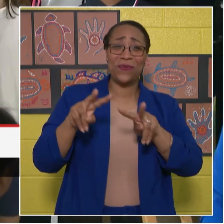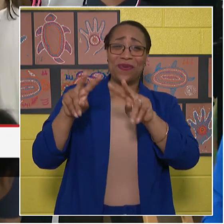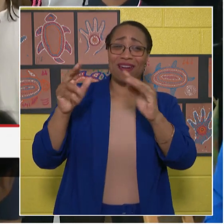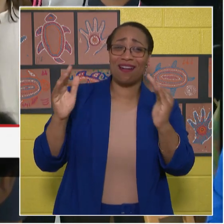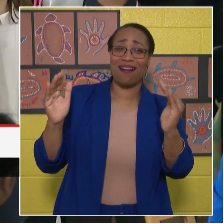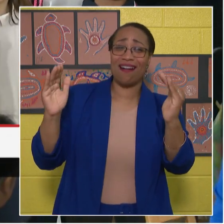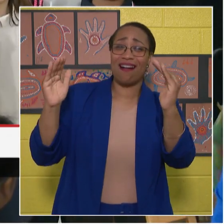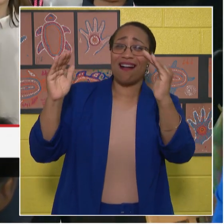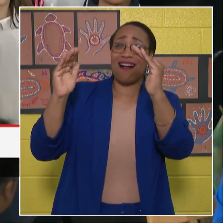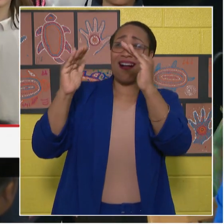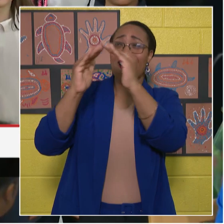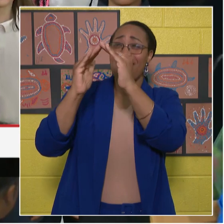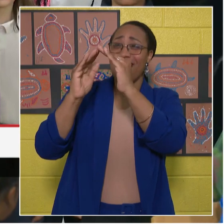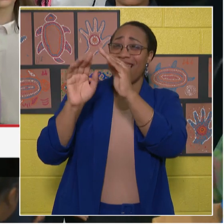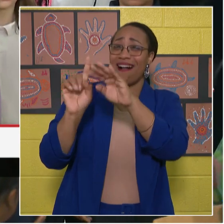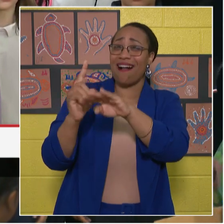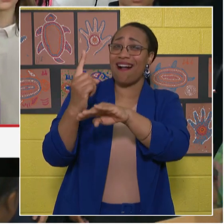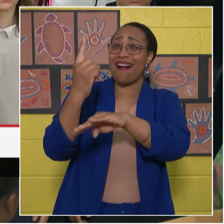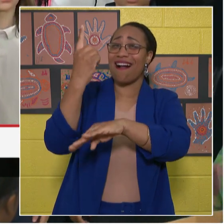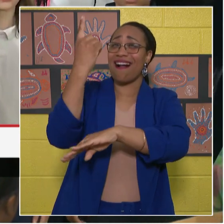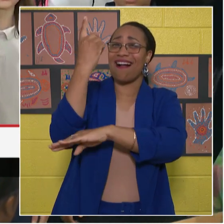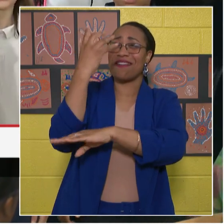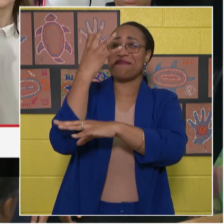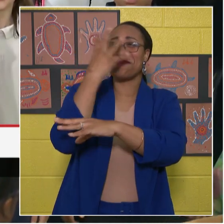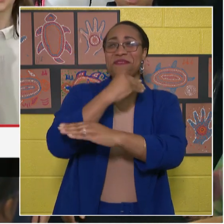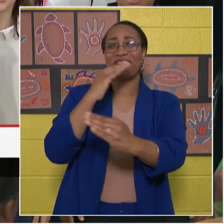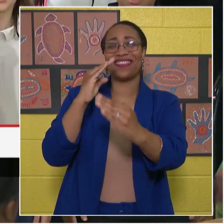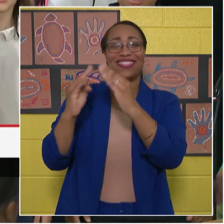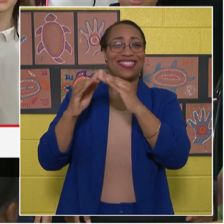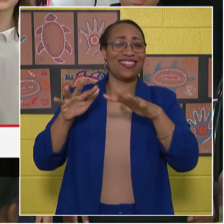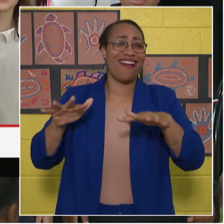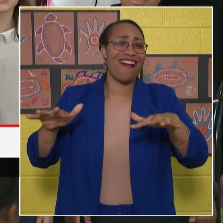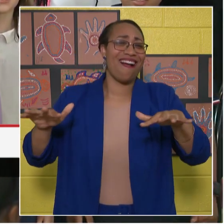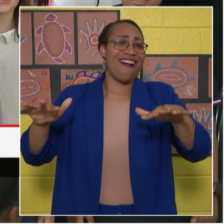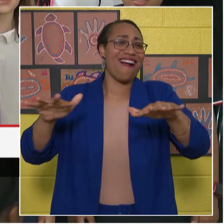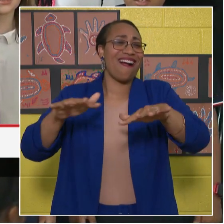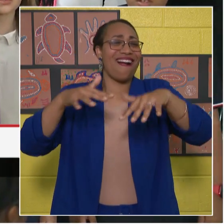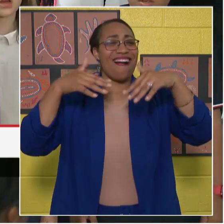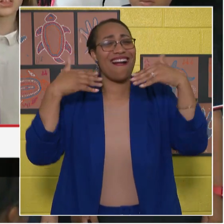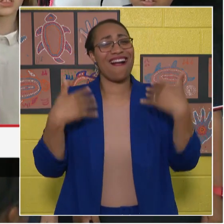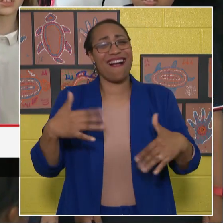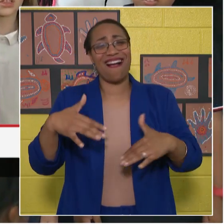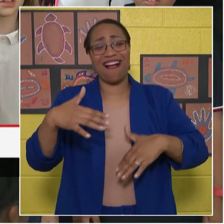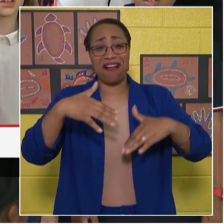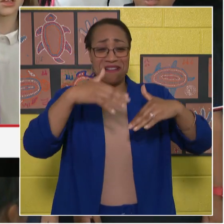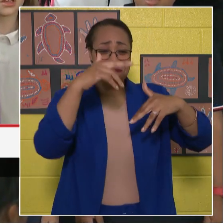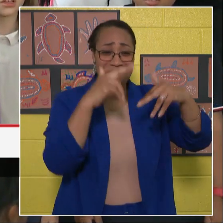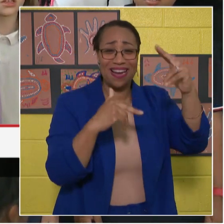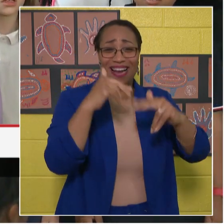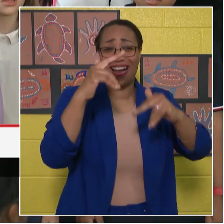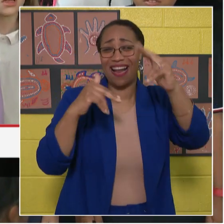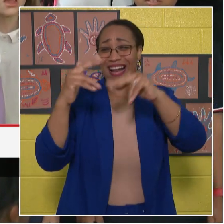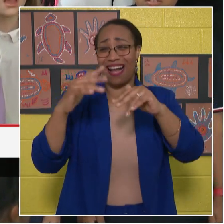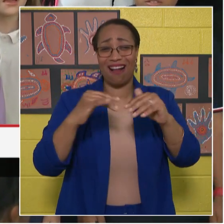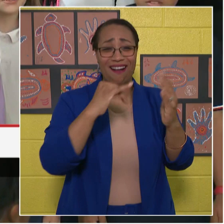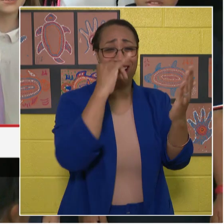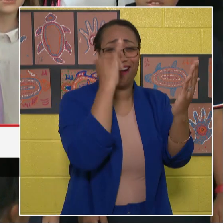It's a work of marble art. This is